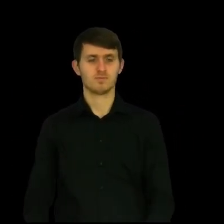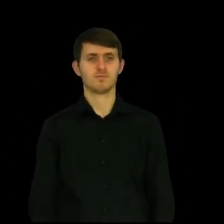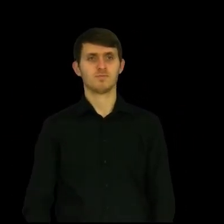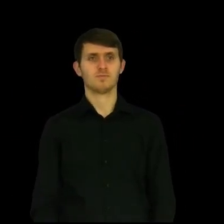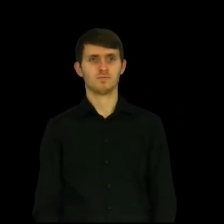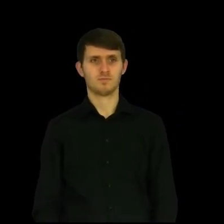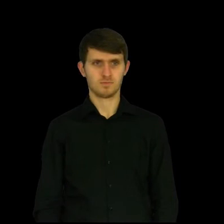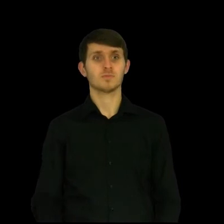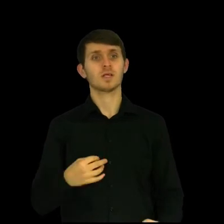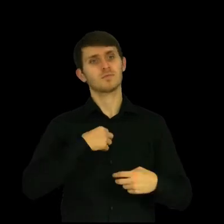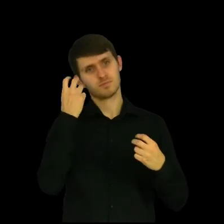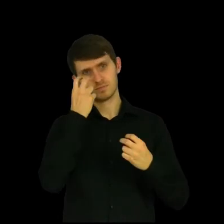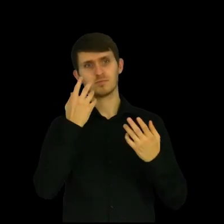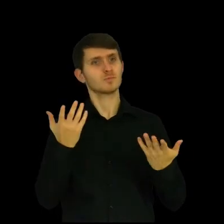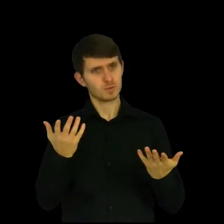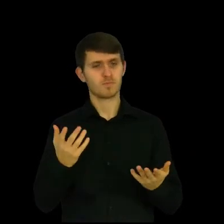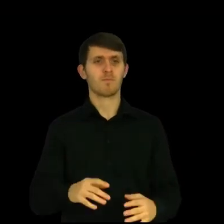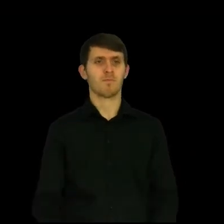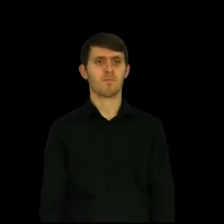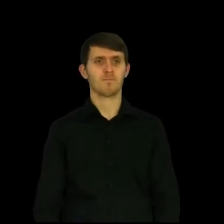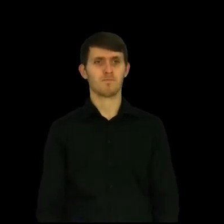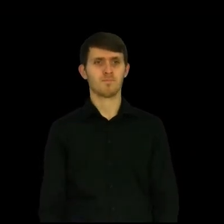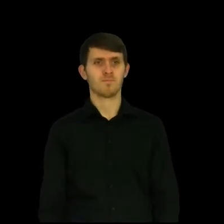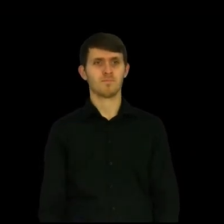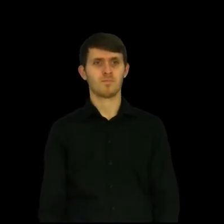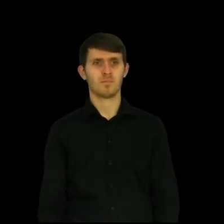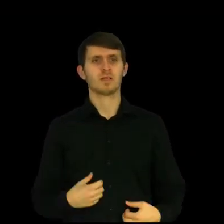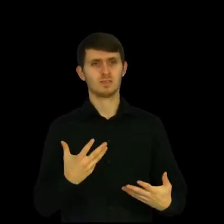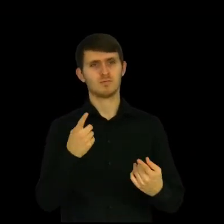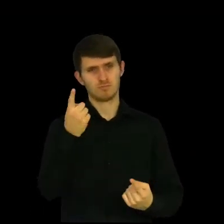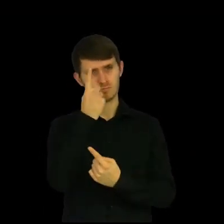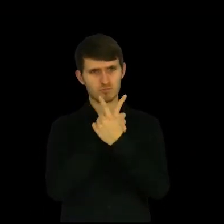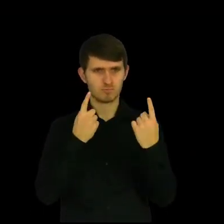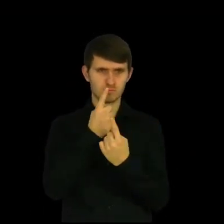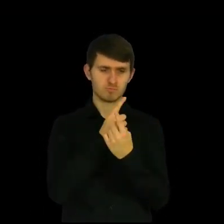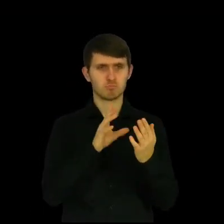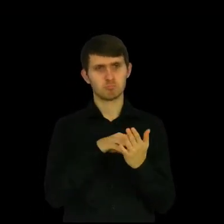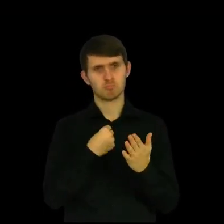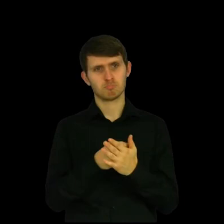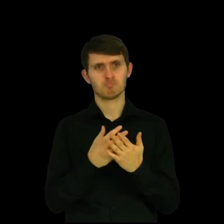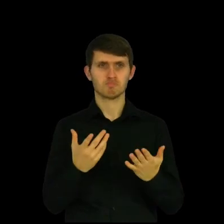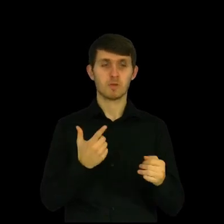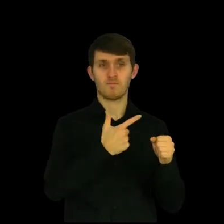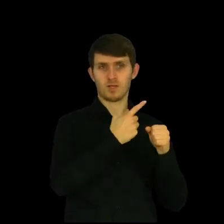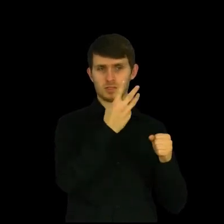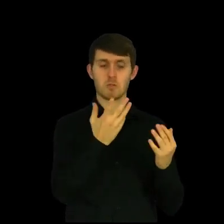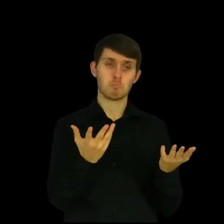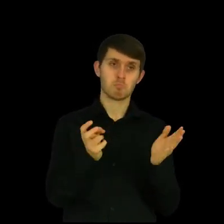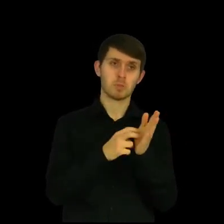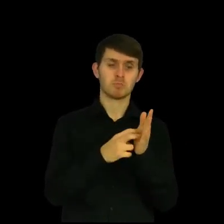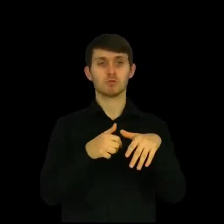So now let's make things even more interesting. What I want you to think about, a couple of things. I want you to think about